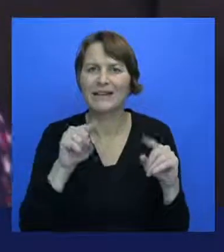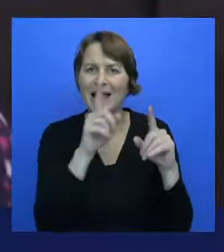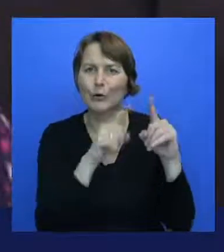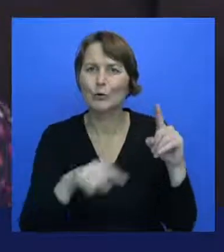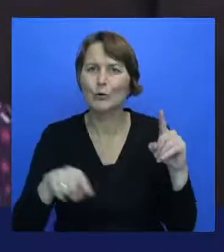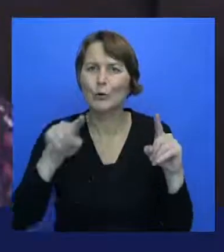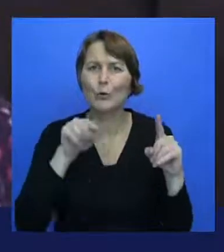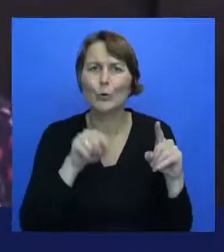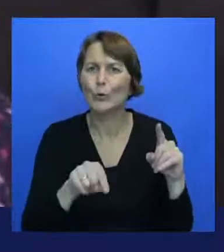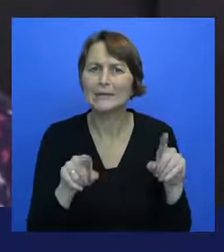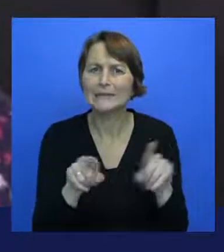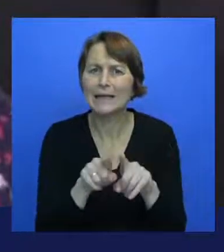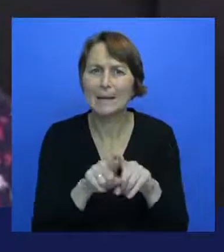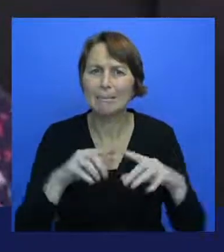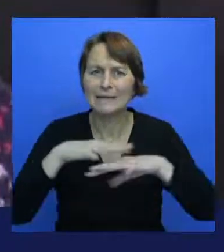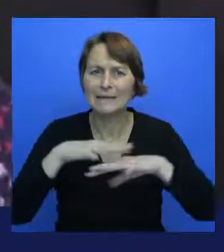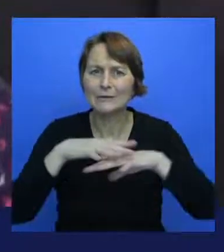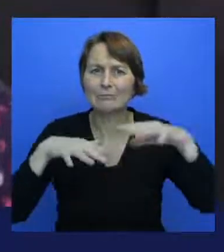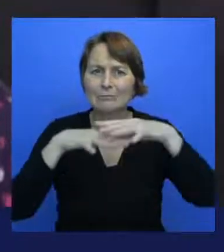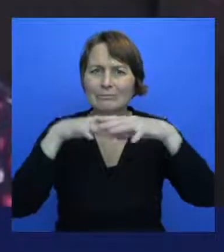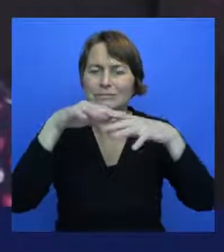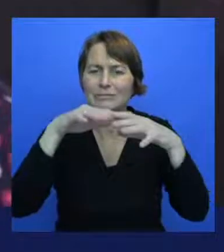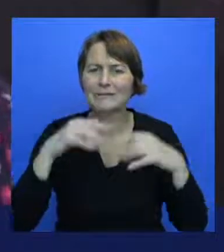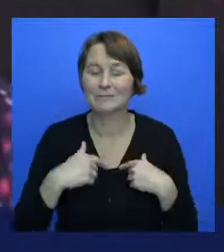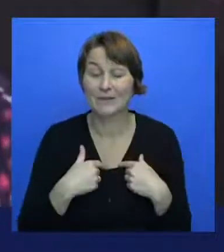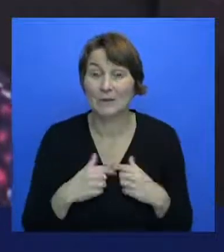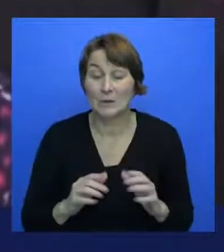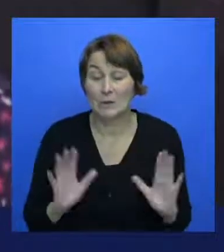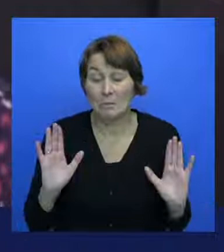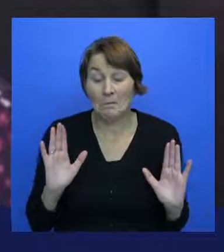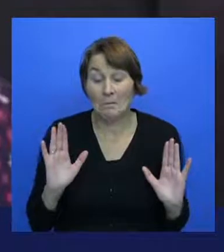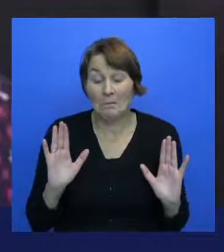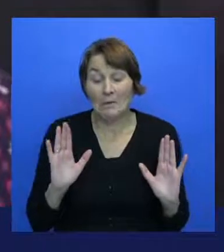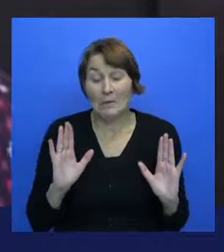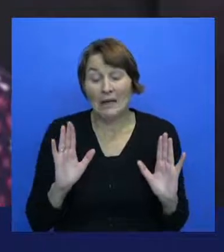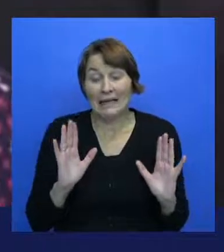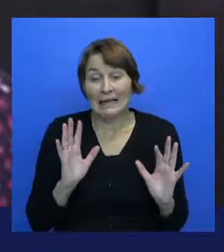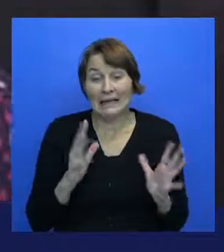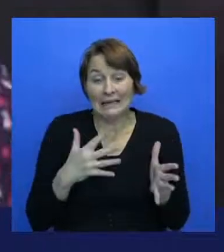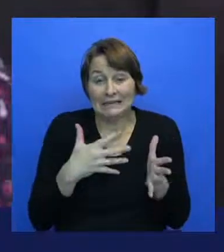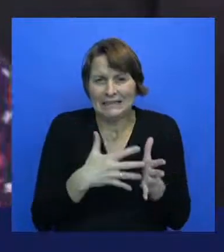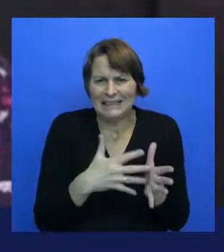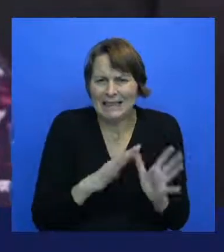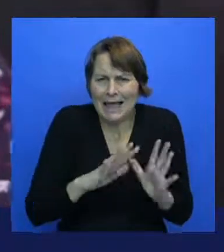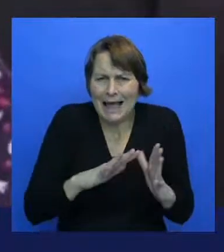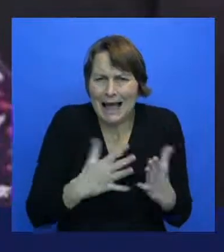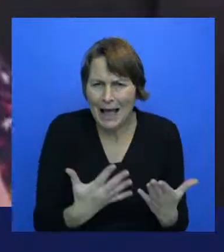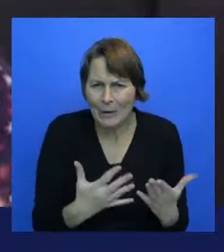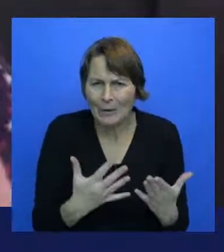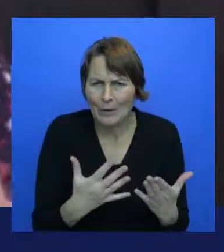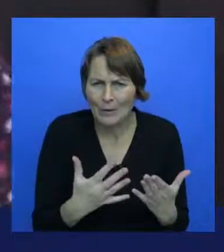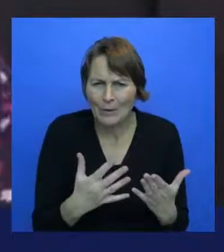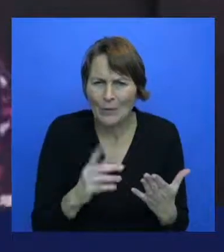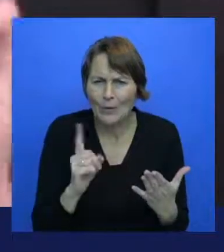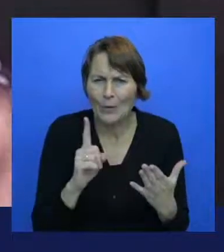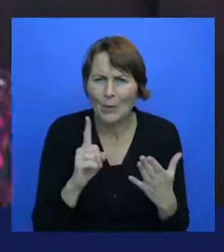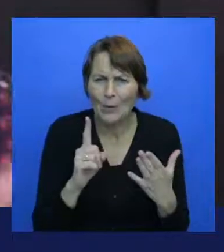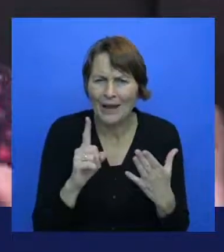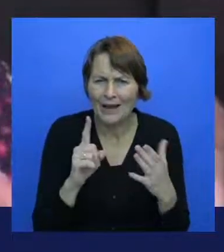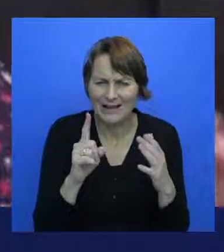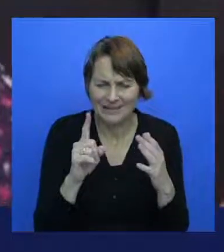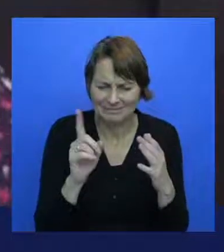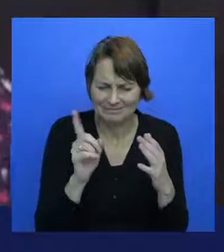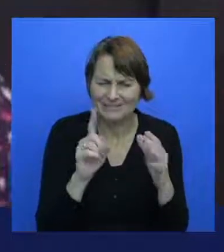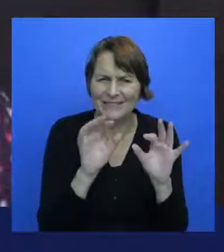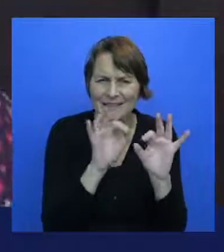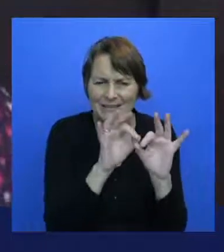you empirically, it's only empirically, but you have to empirically figure out how to structure these models. And I asked